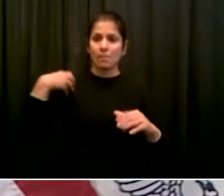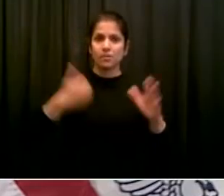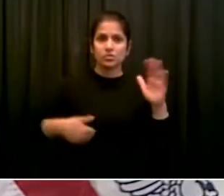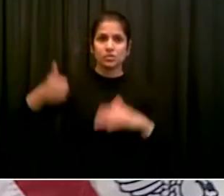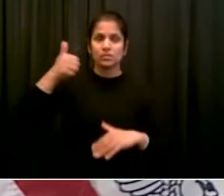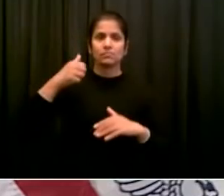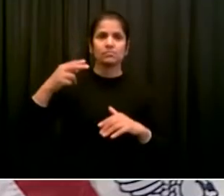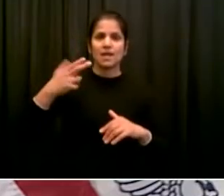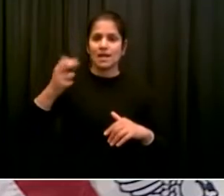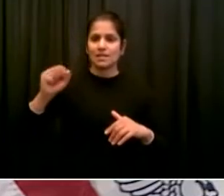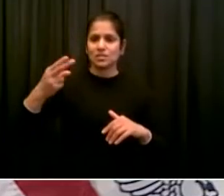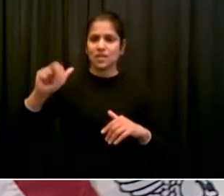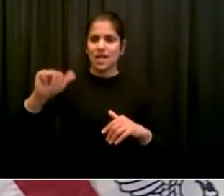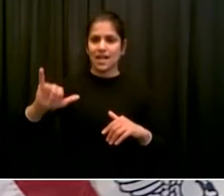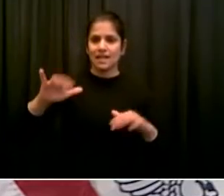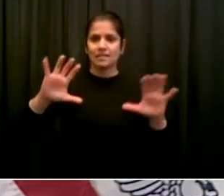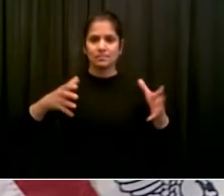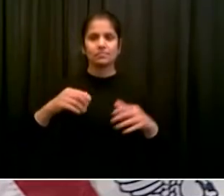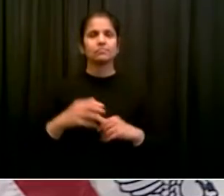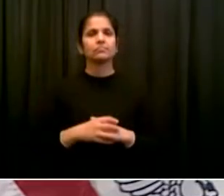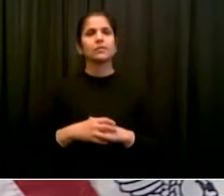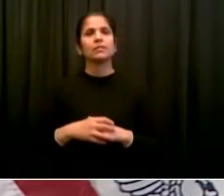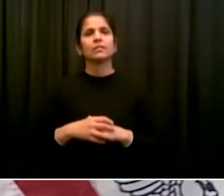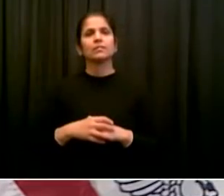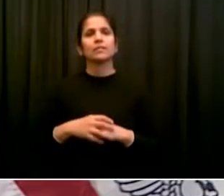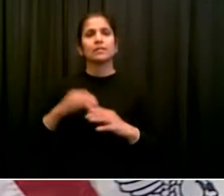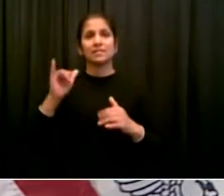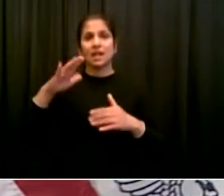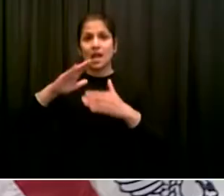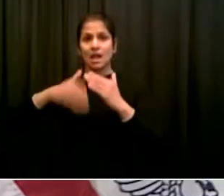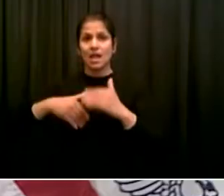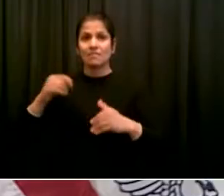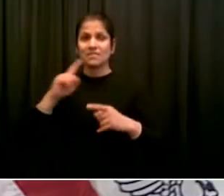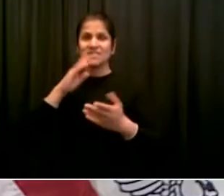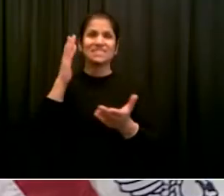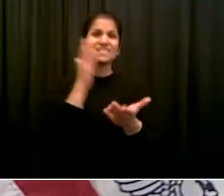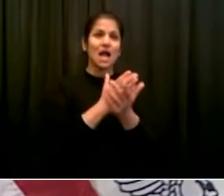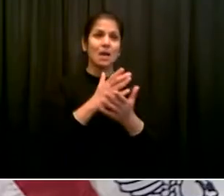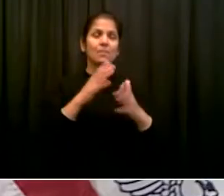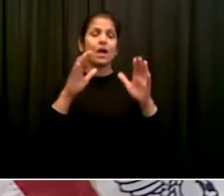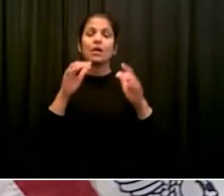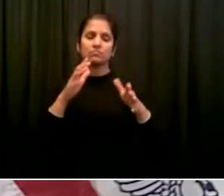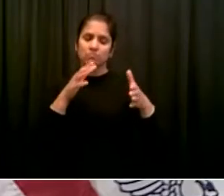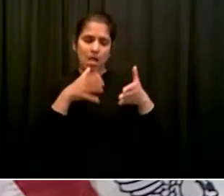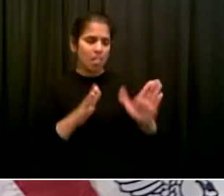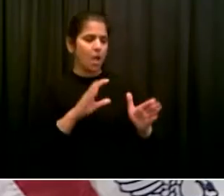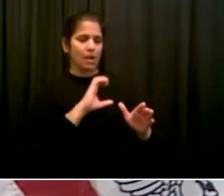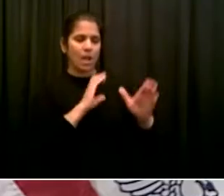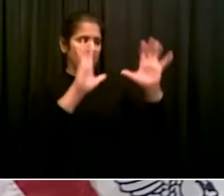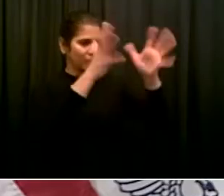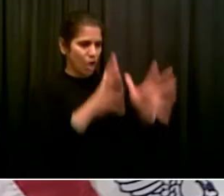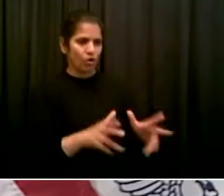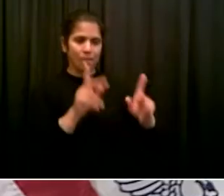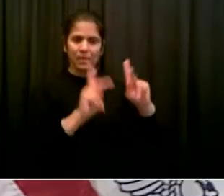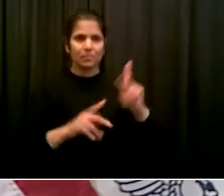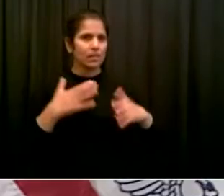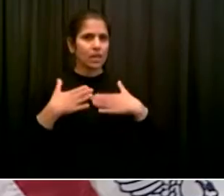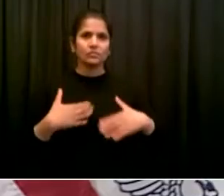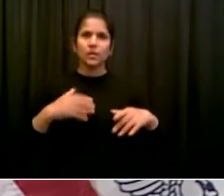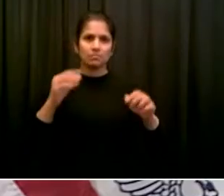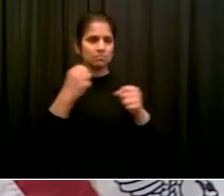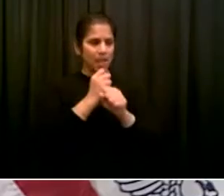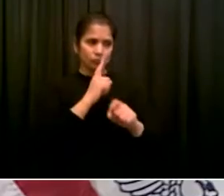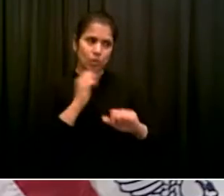here from ending stop and frisk, instituting neighborhood policing, retraining the entire police force in de-escalation, then implicit